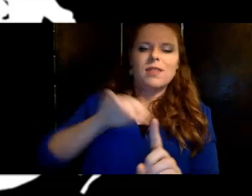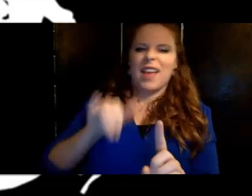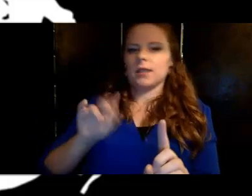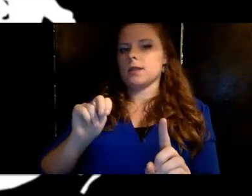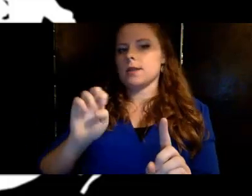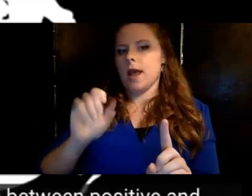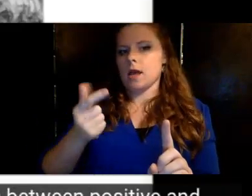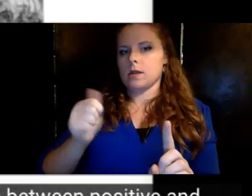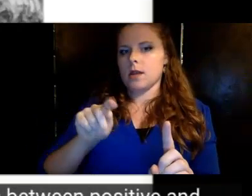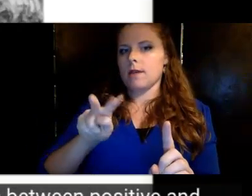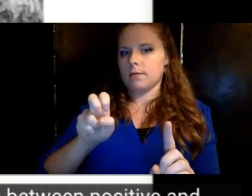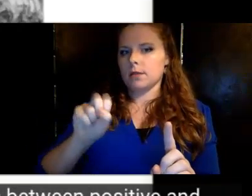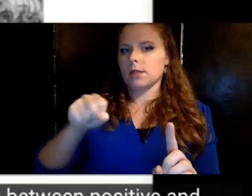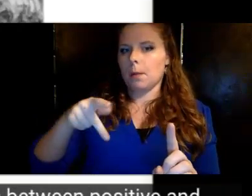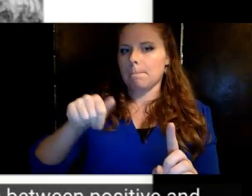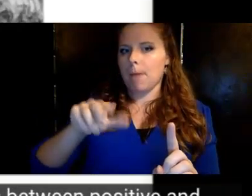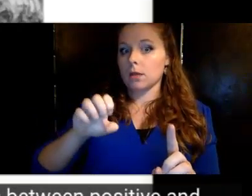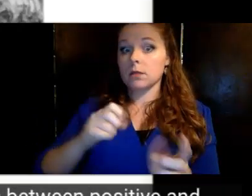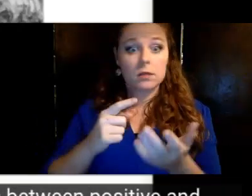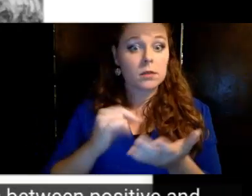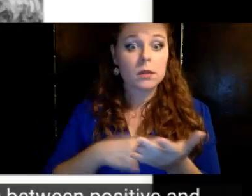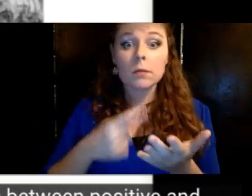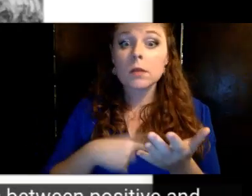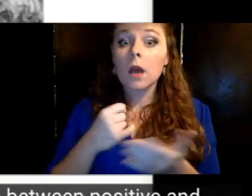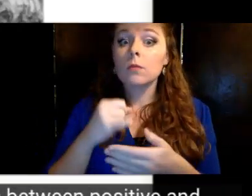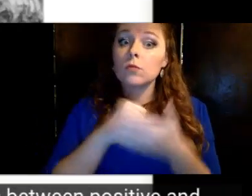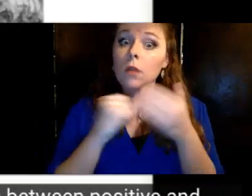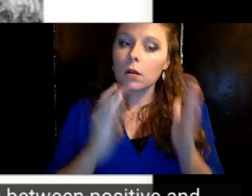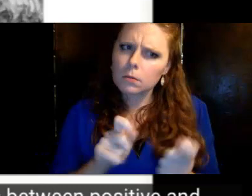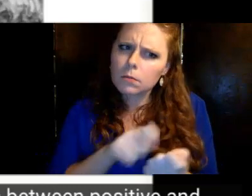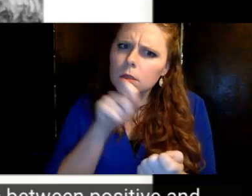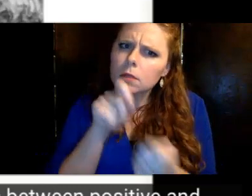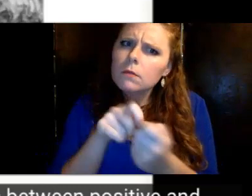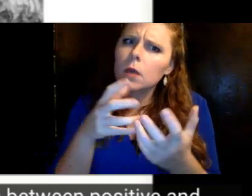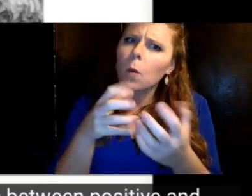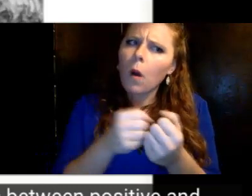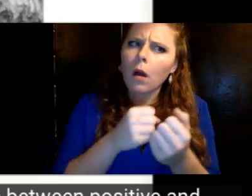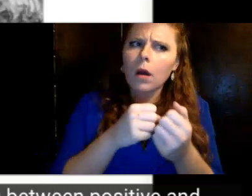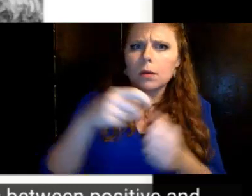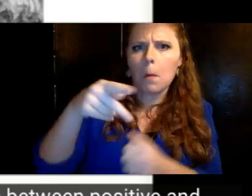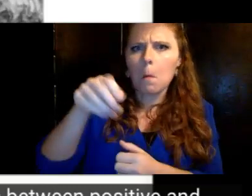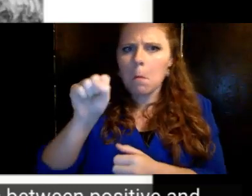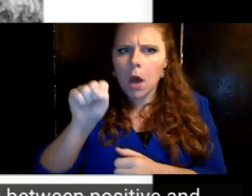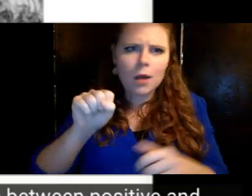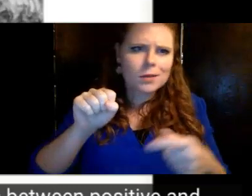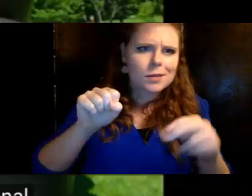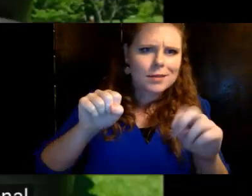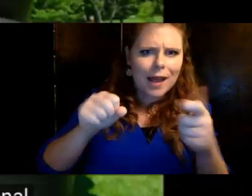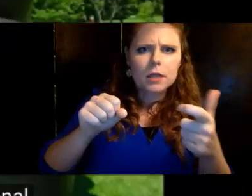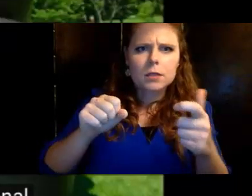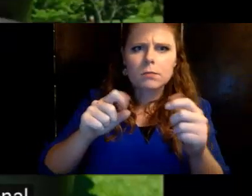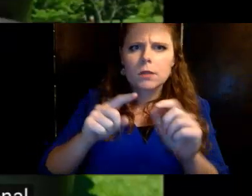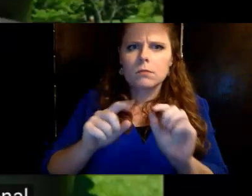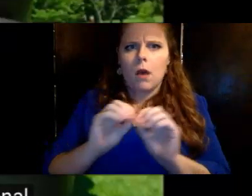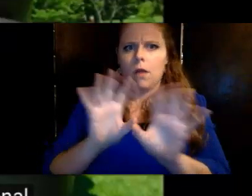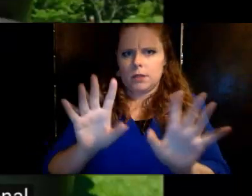space. Sometimes artists intentionally try to blur the boundaries between positive and negative space. In